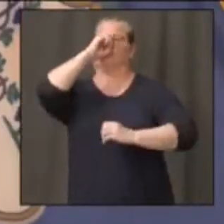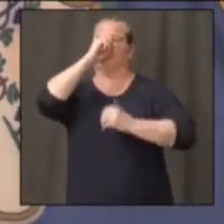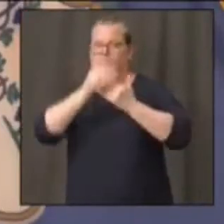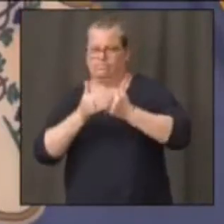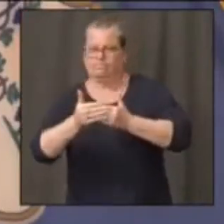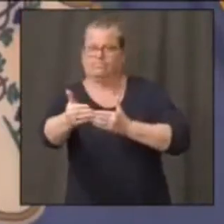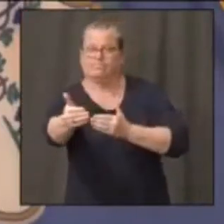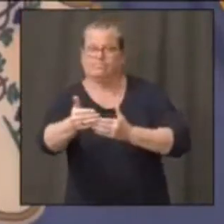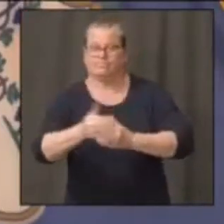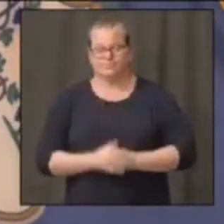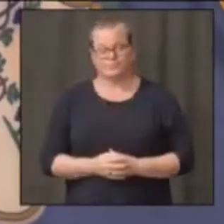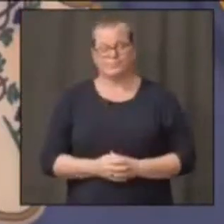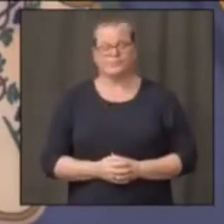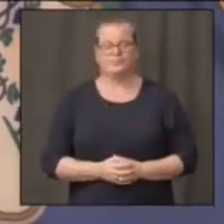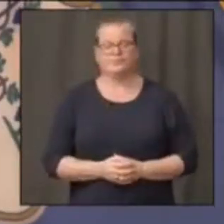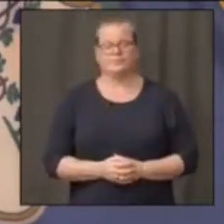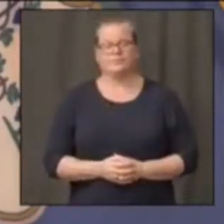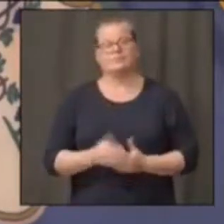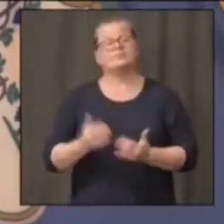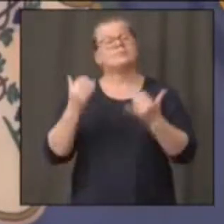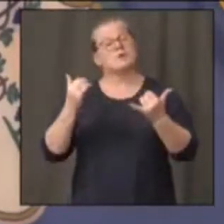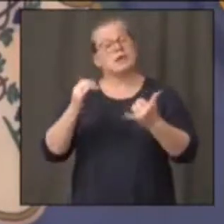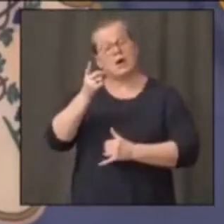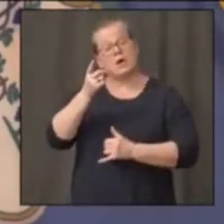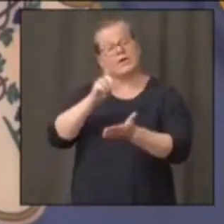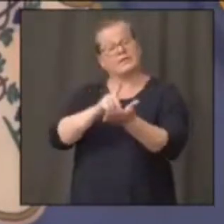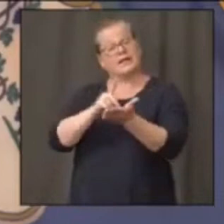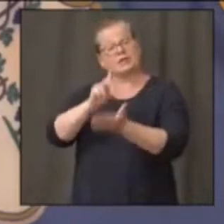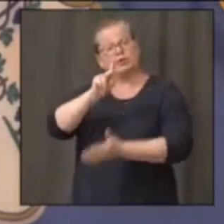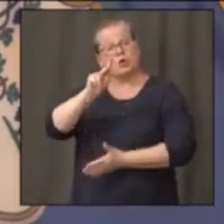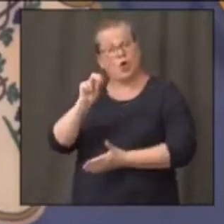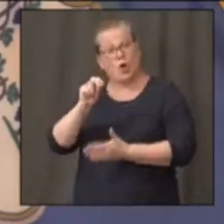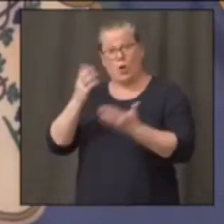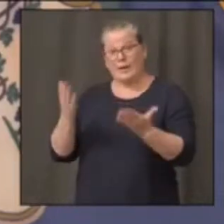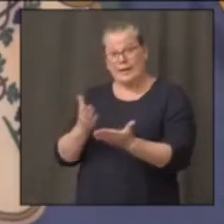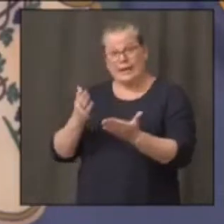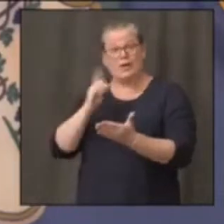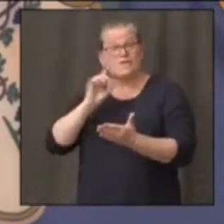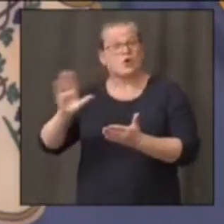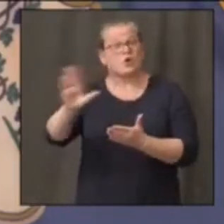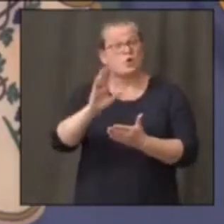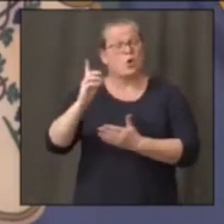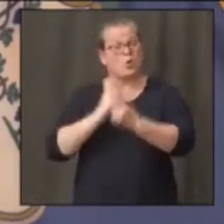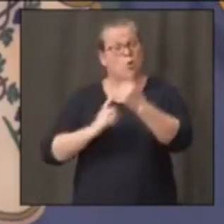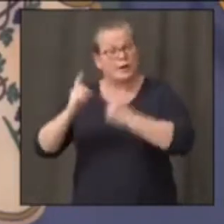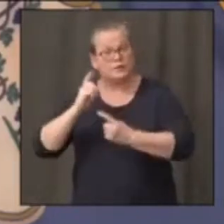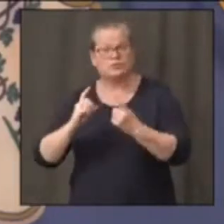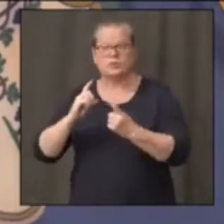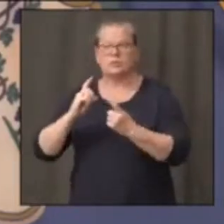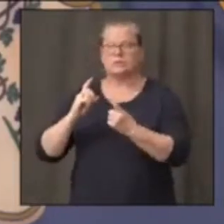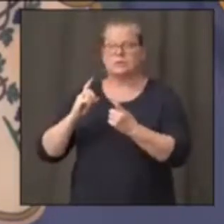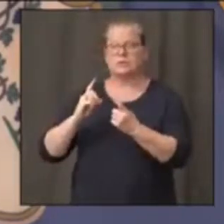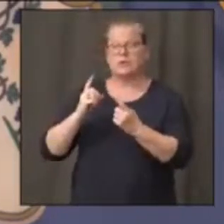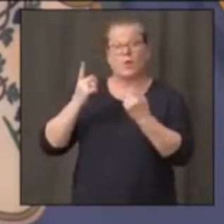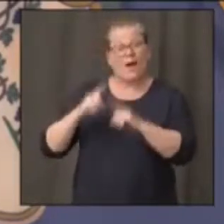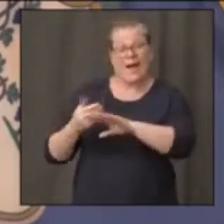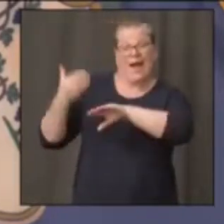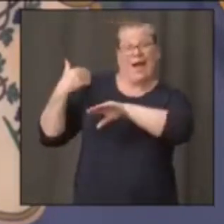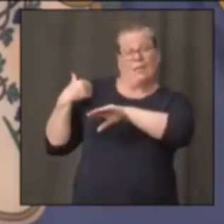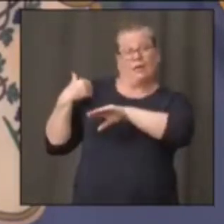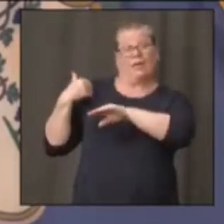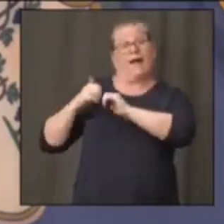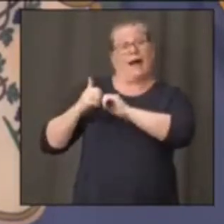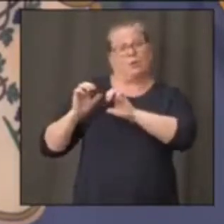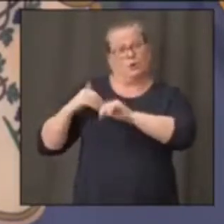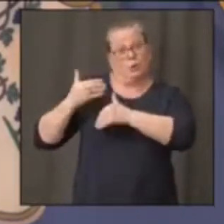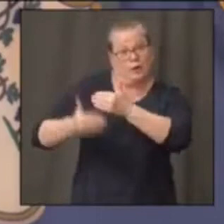Dr. Coe is here to answer any questions you may have, you know, as regards where we've been. And I'd just like to